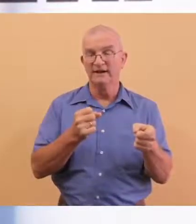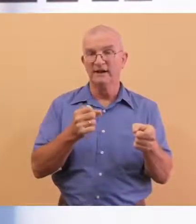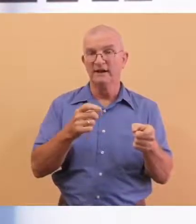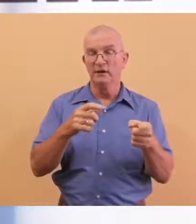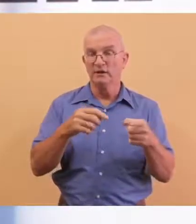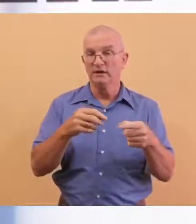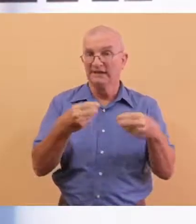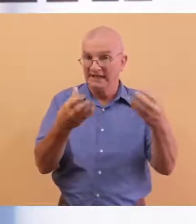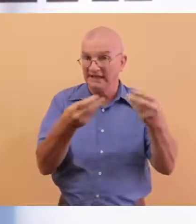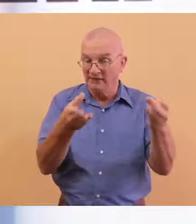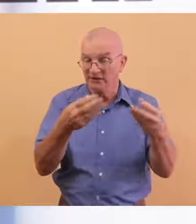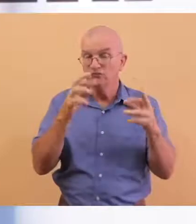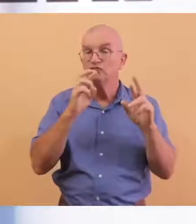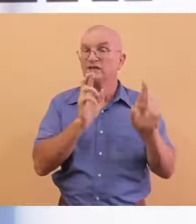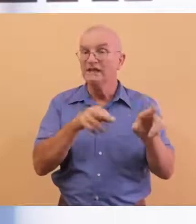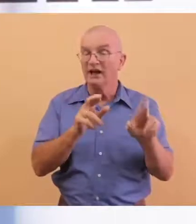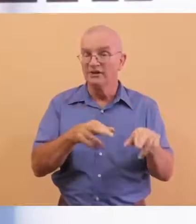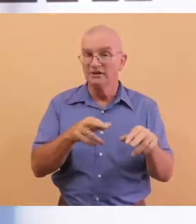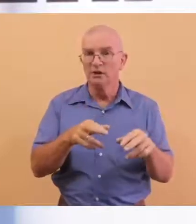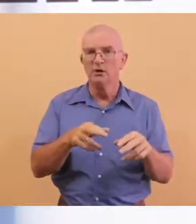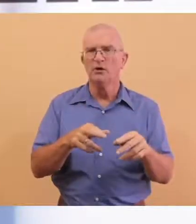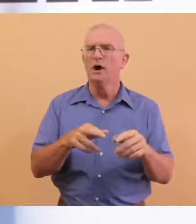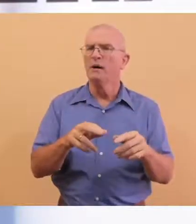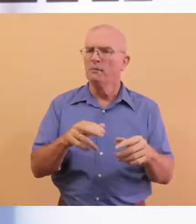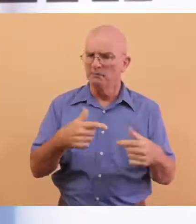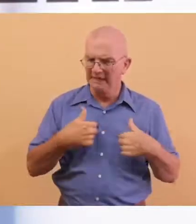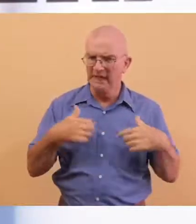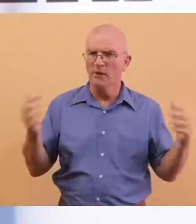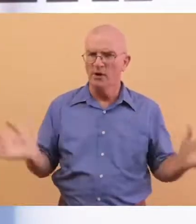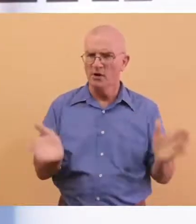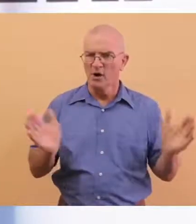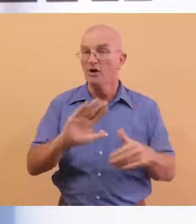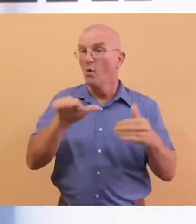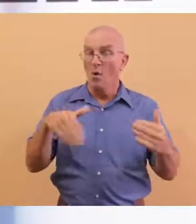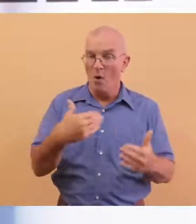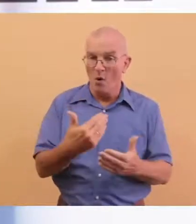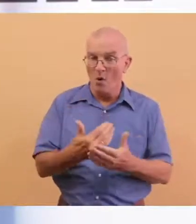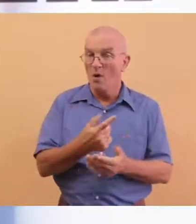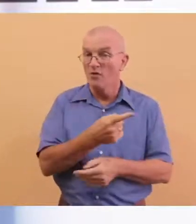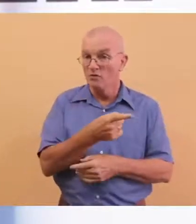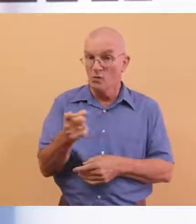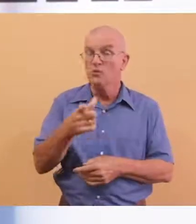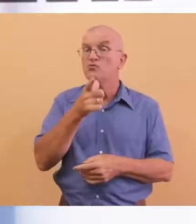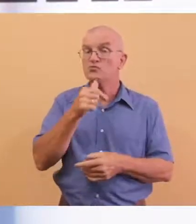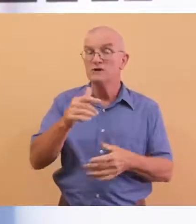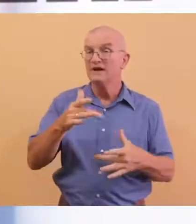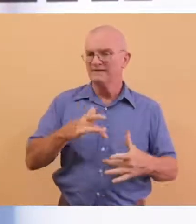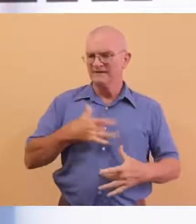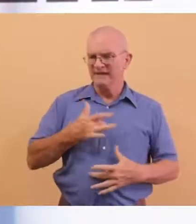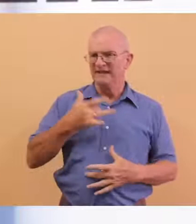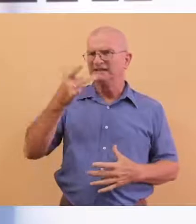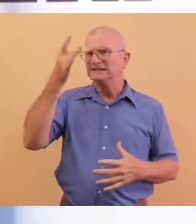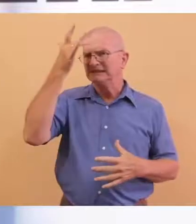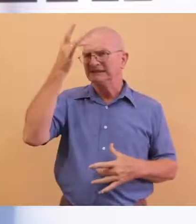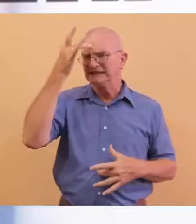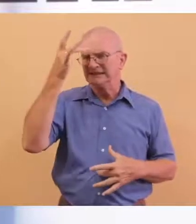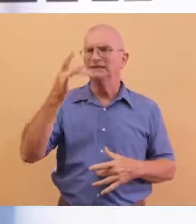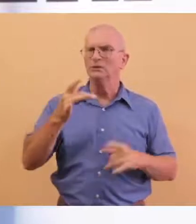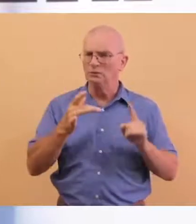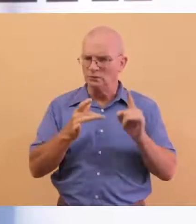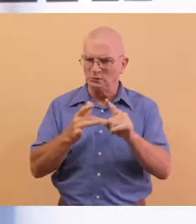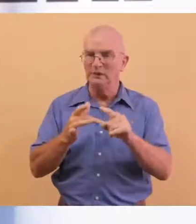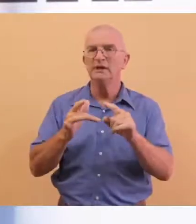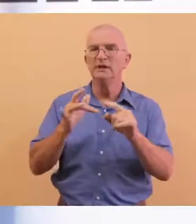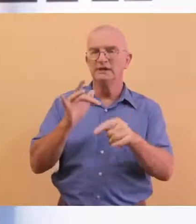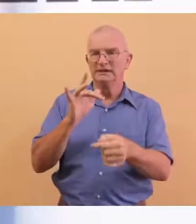more widespread level, I encourage all those experiencing symptoms to come forward and take advantage